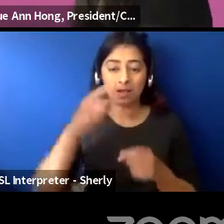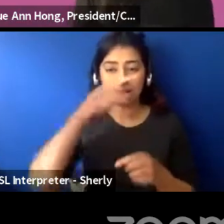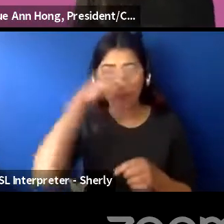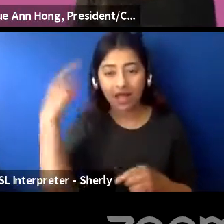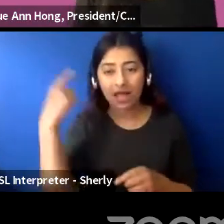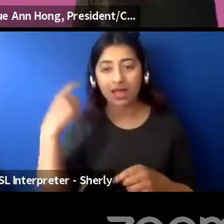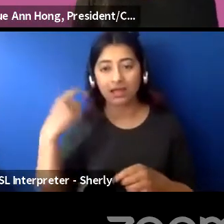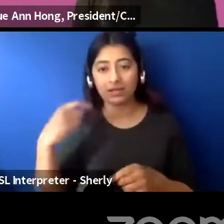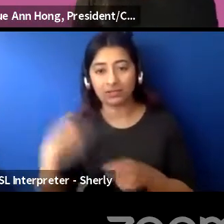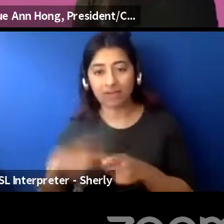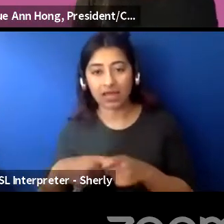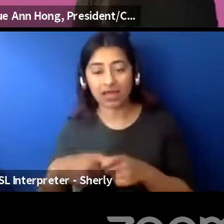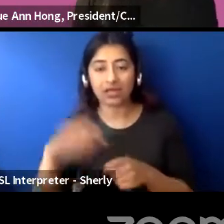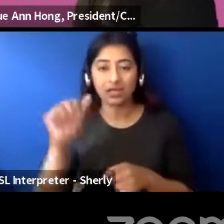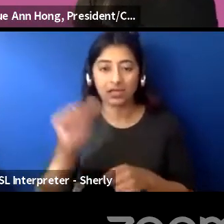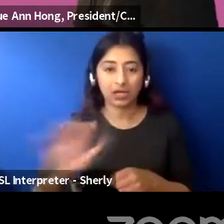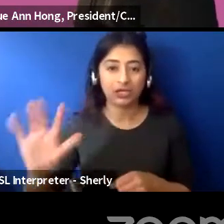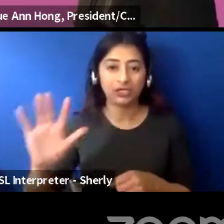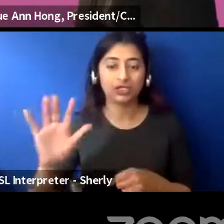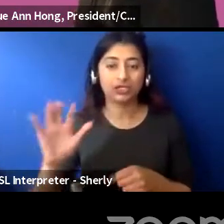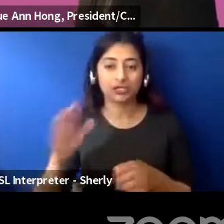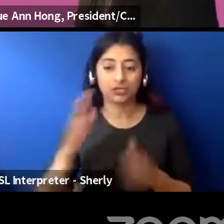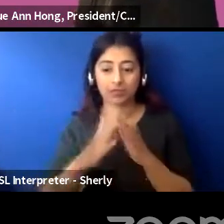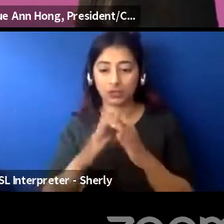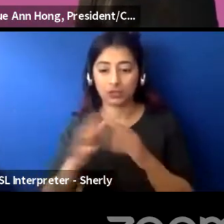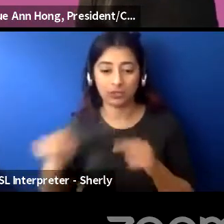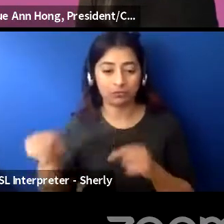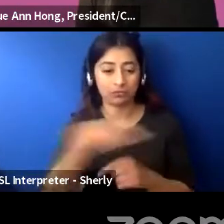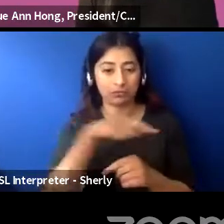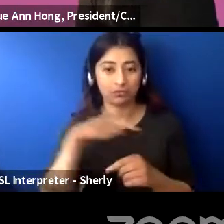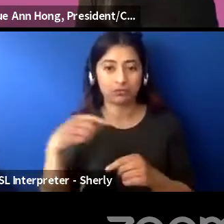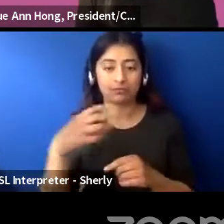Asian, Native American community, and again, the